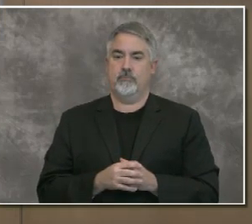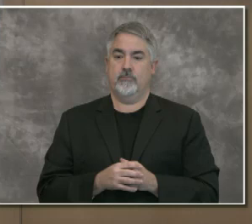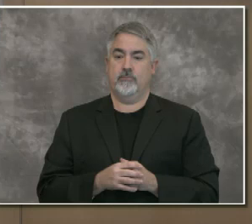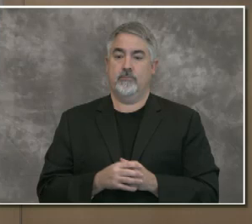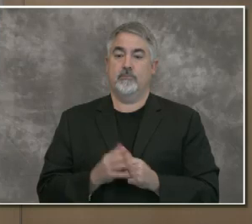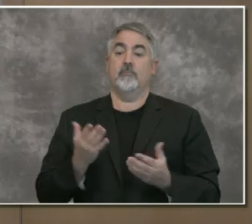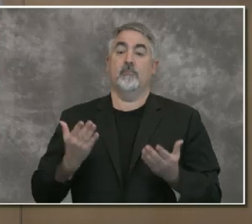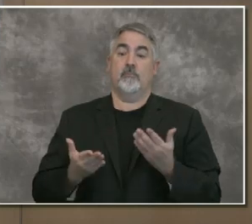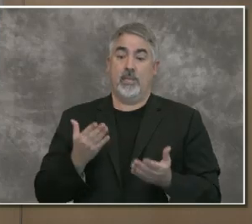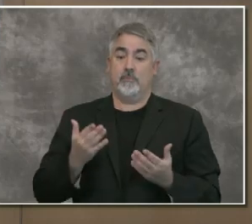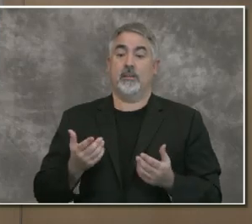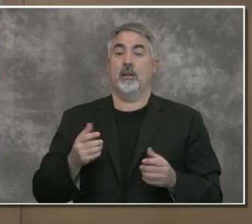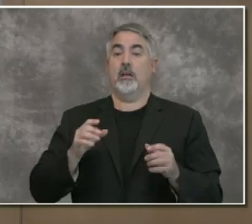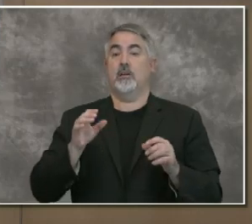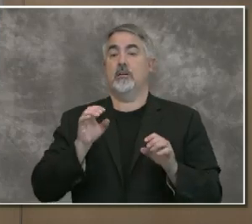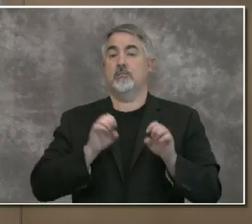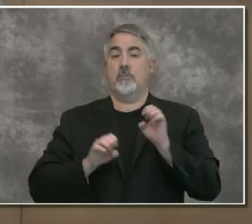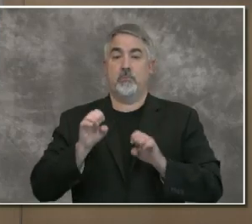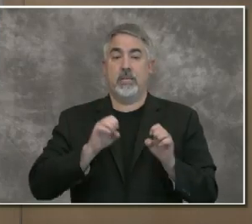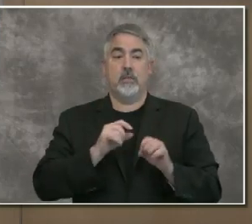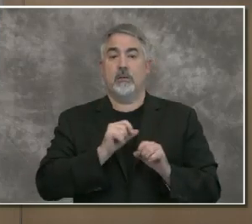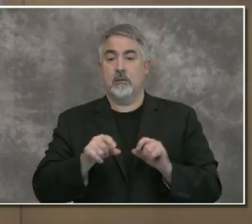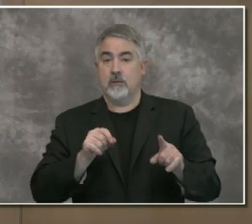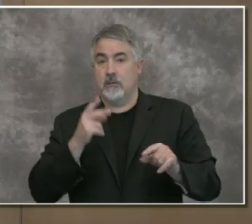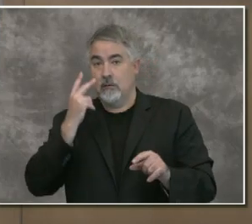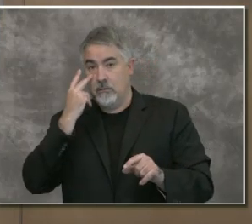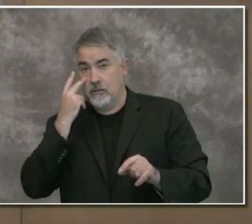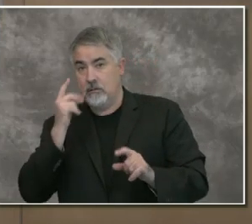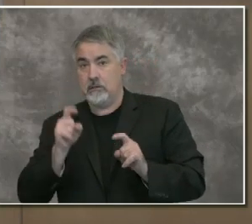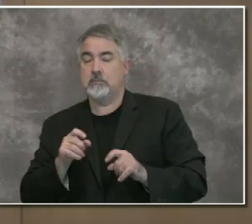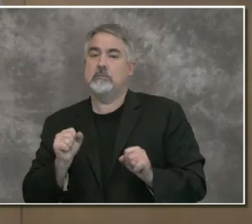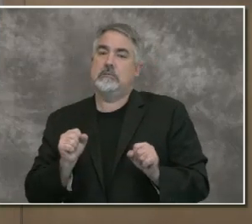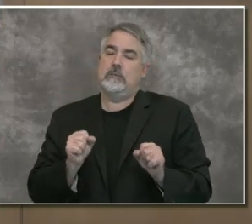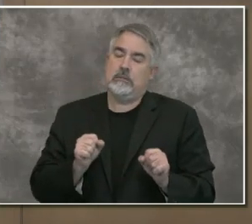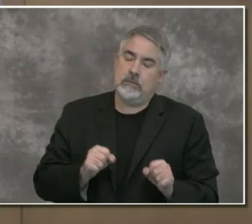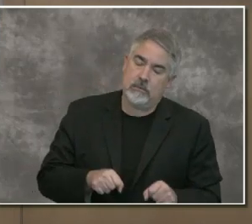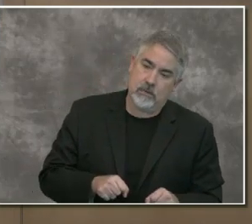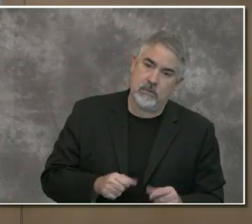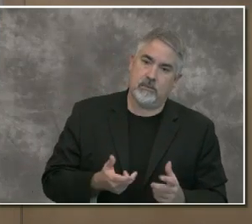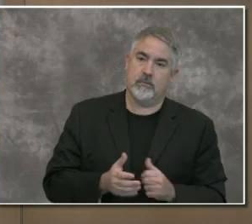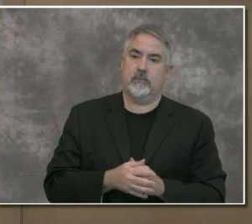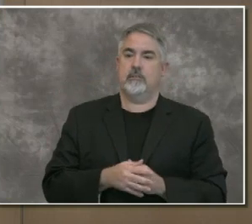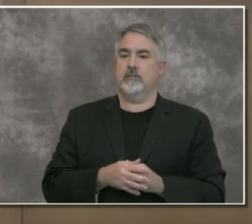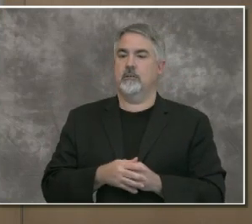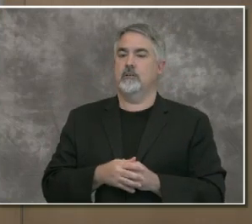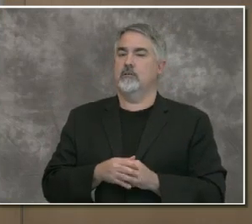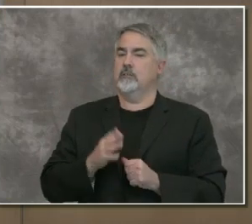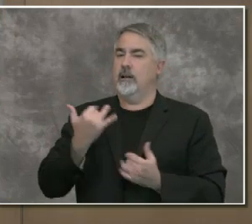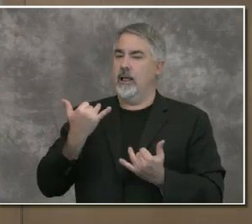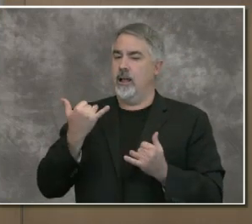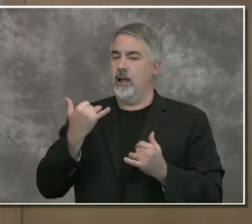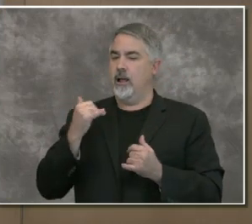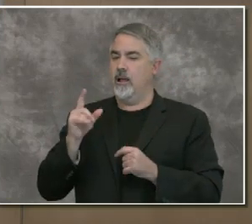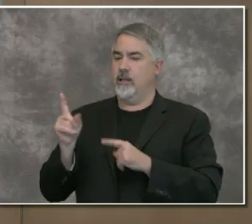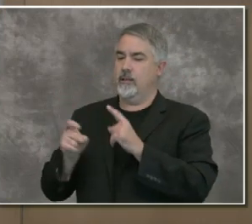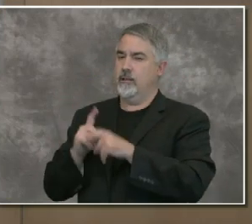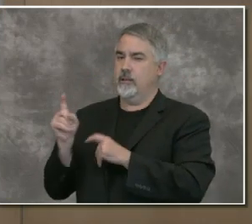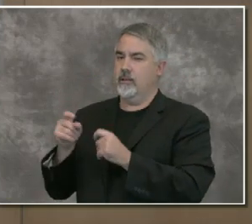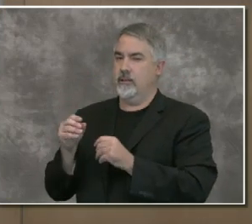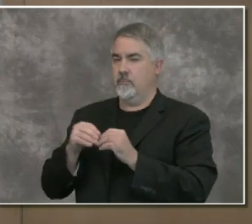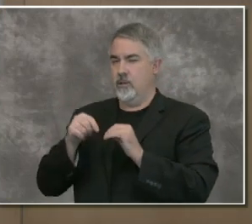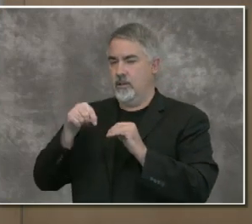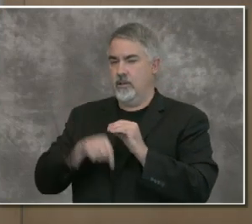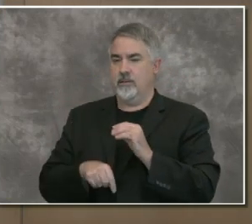considered experimental, that are being asked about in such a detailed way, frankly. There's a